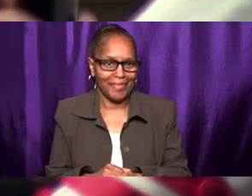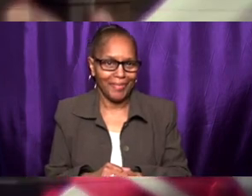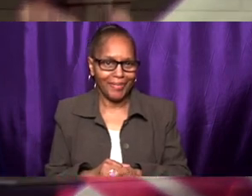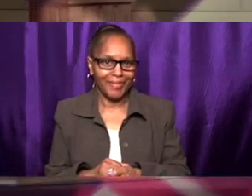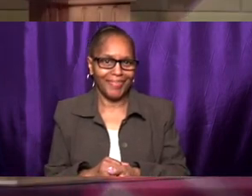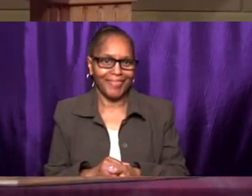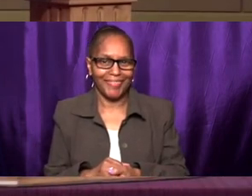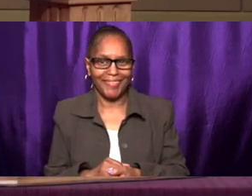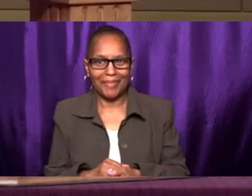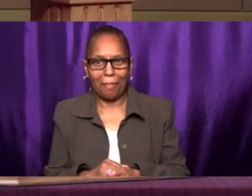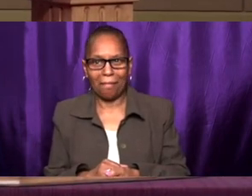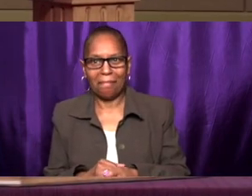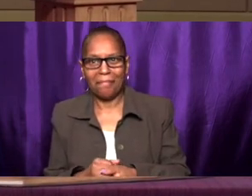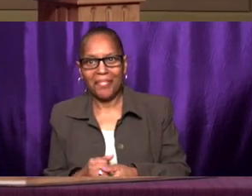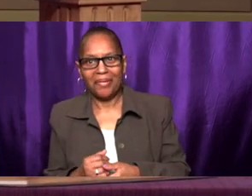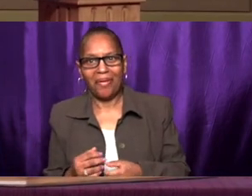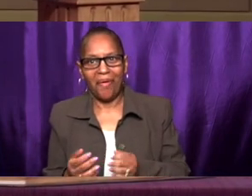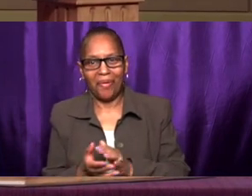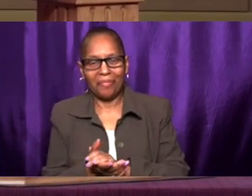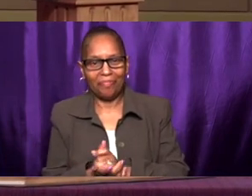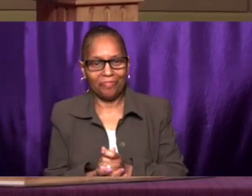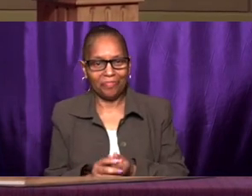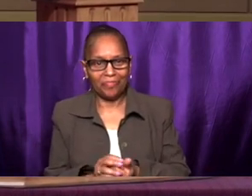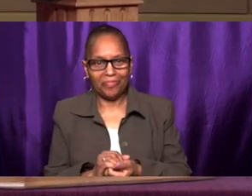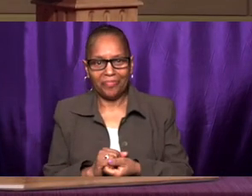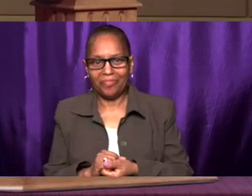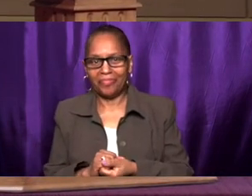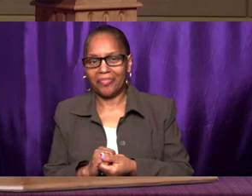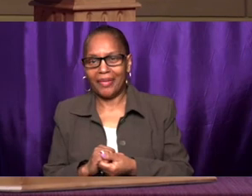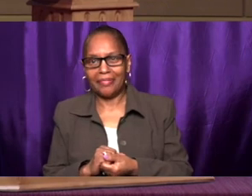I'm gonna take my time. Y'all watched Chris last night. Y'all can hang out with me.